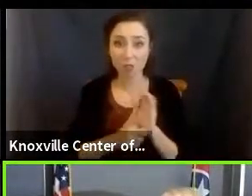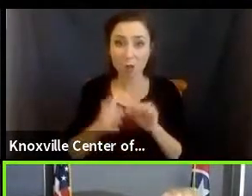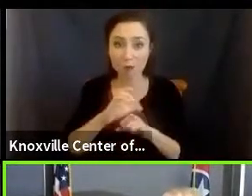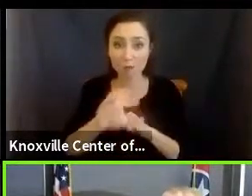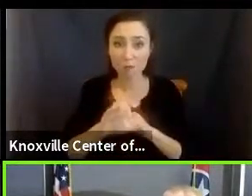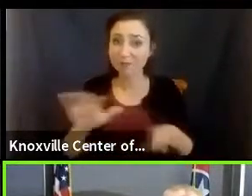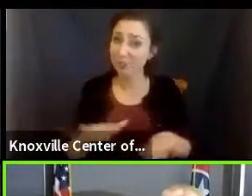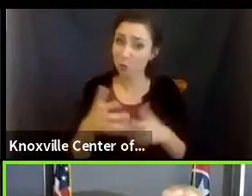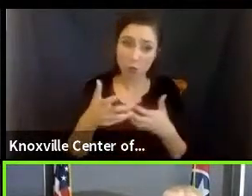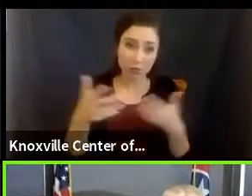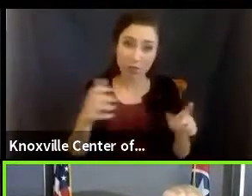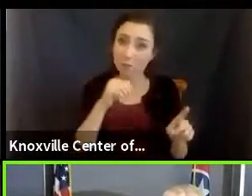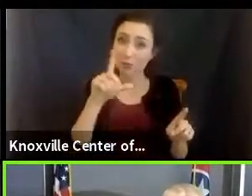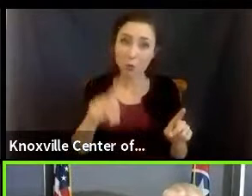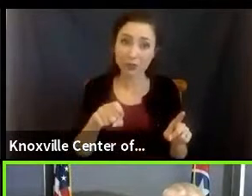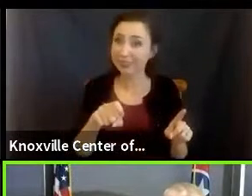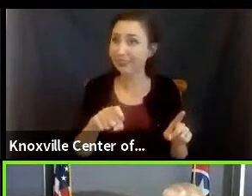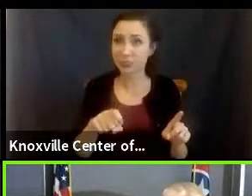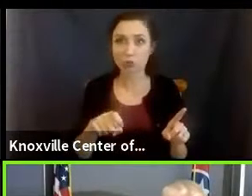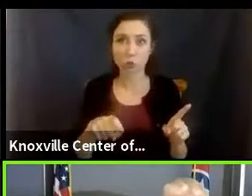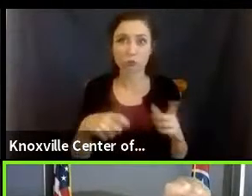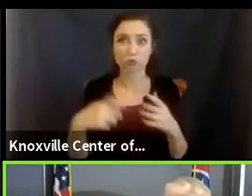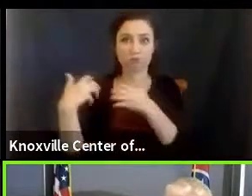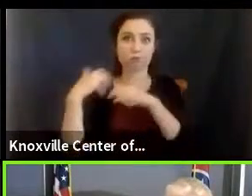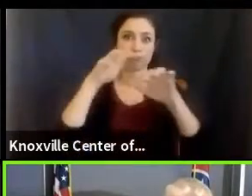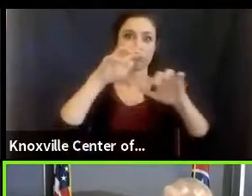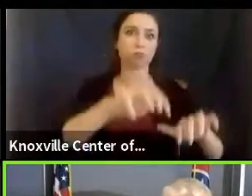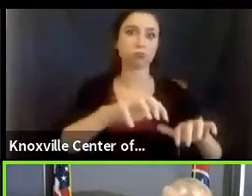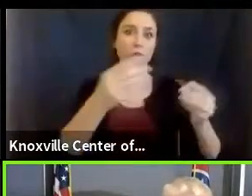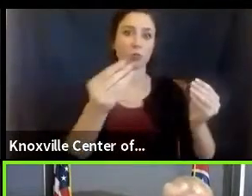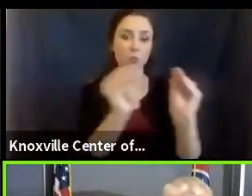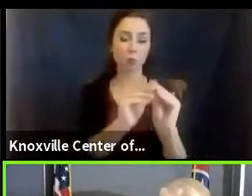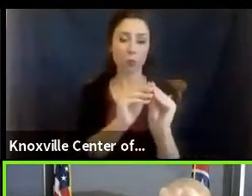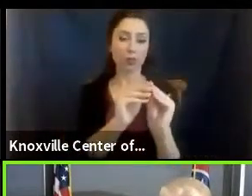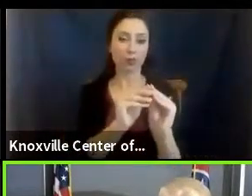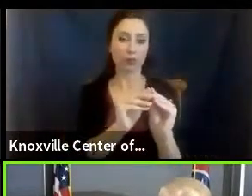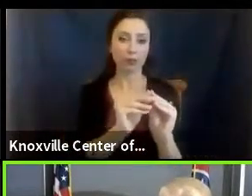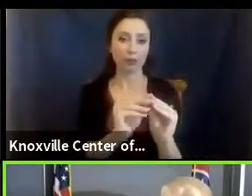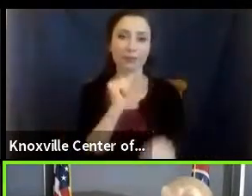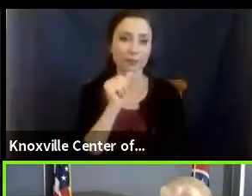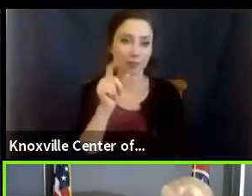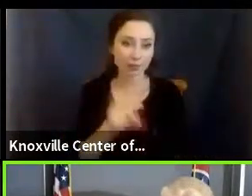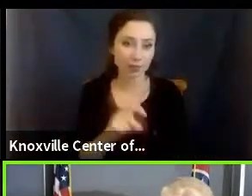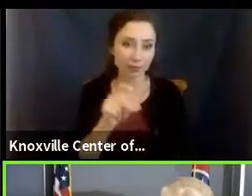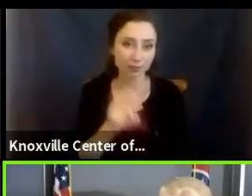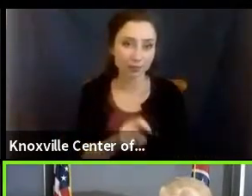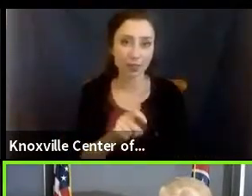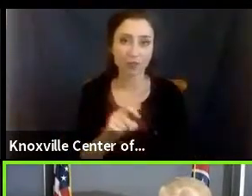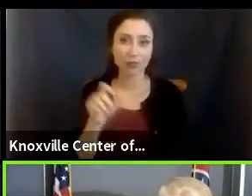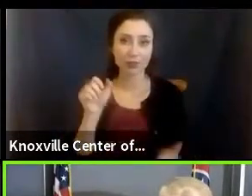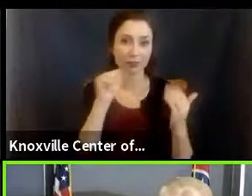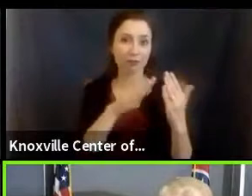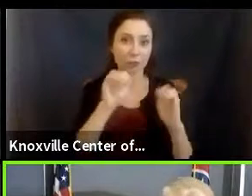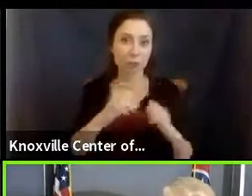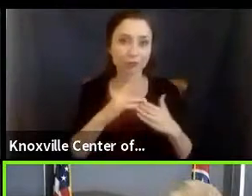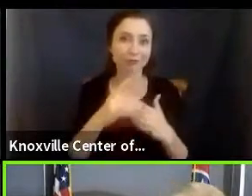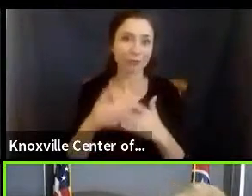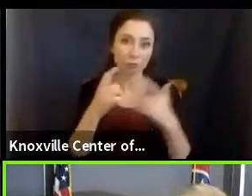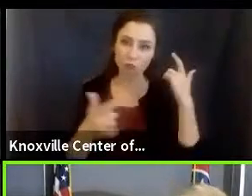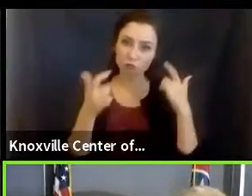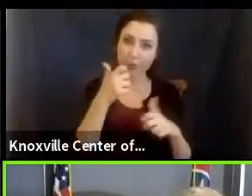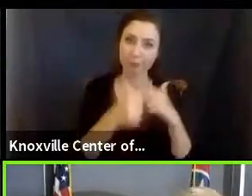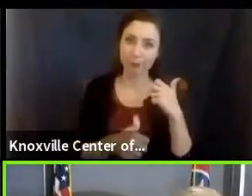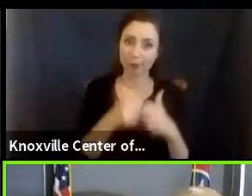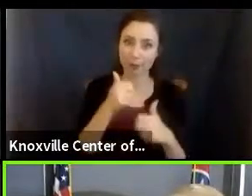lot. We don't need to burden them with unnecessary confrontation, which could lead to some real